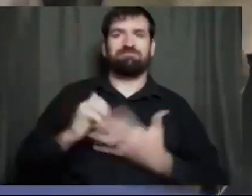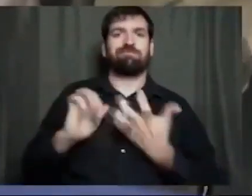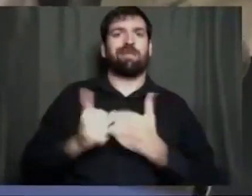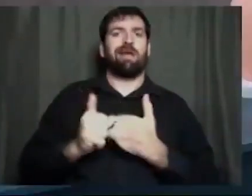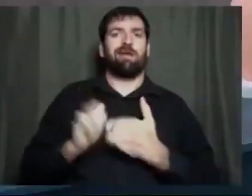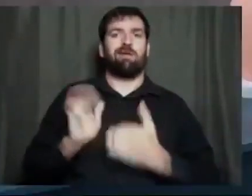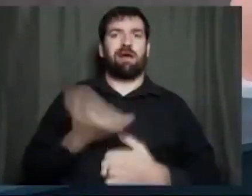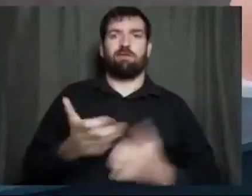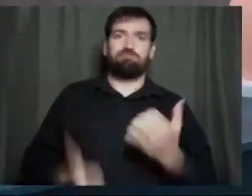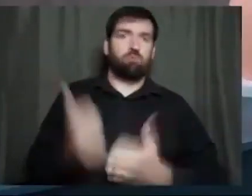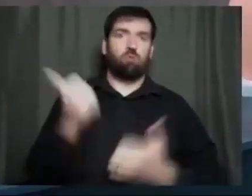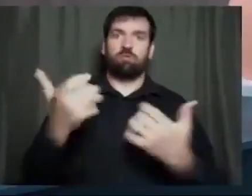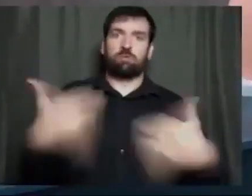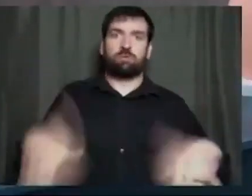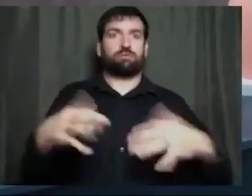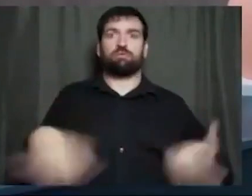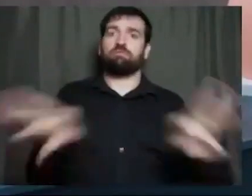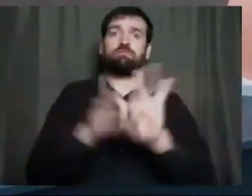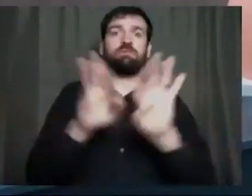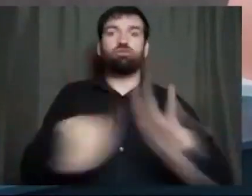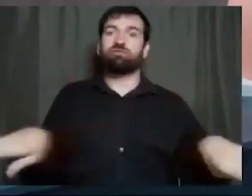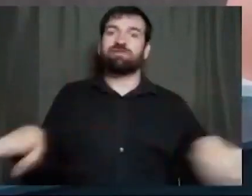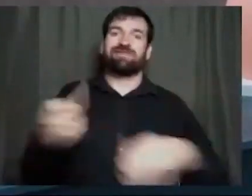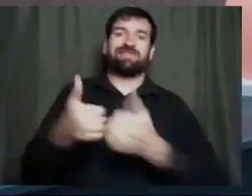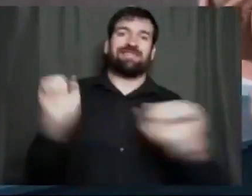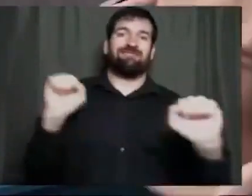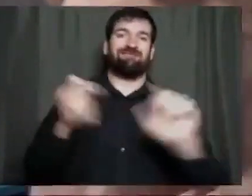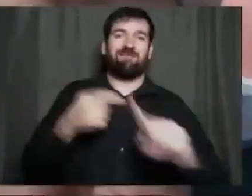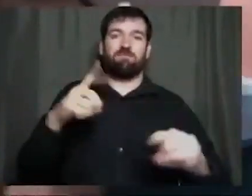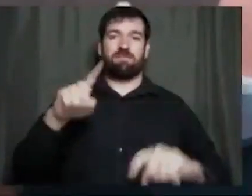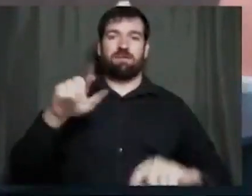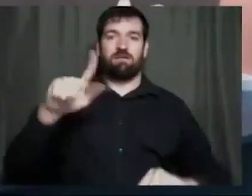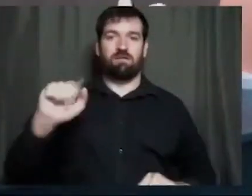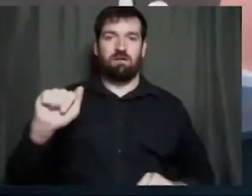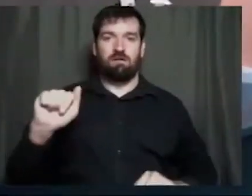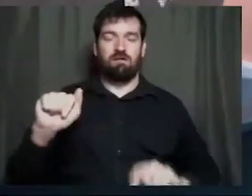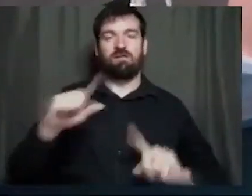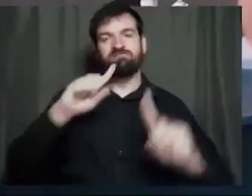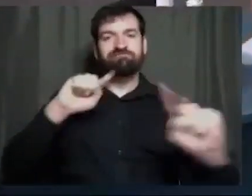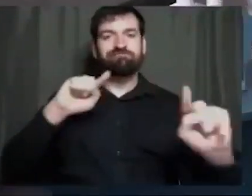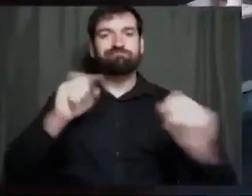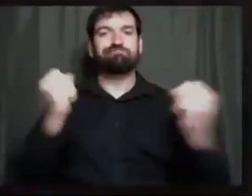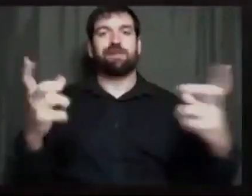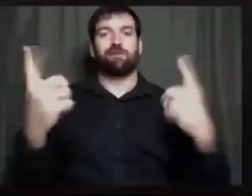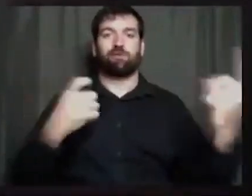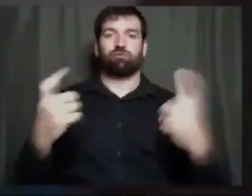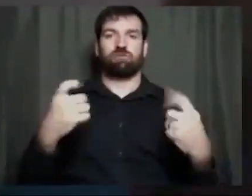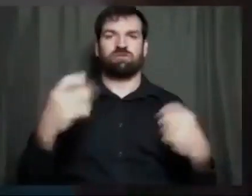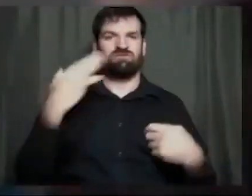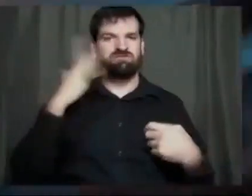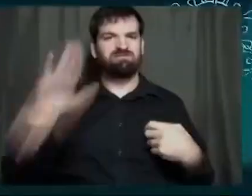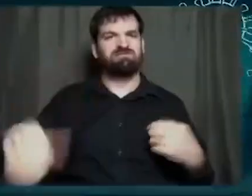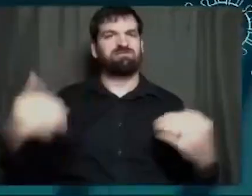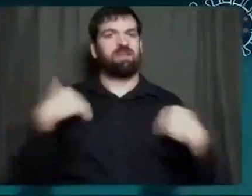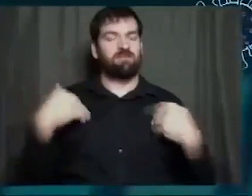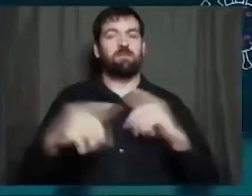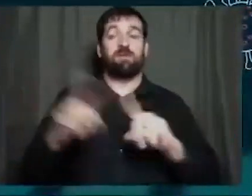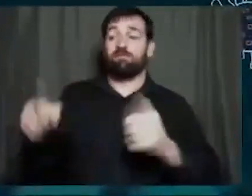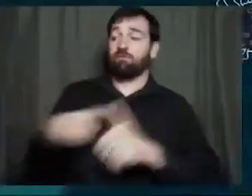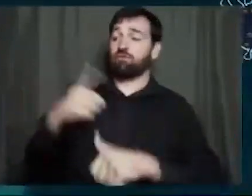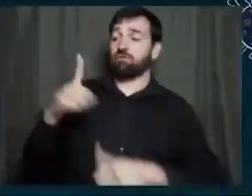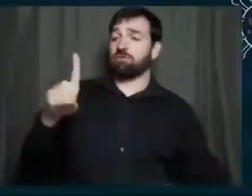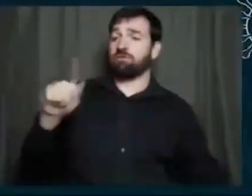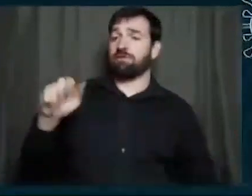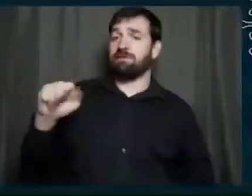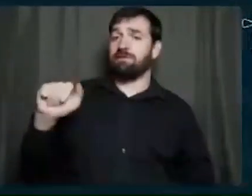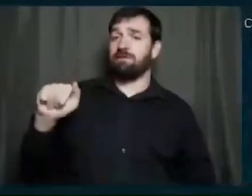children safe from Delta and answer all sorts of good questions for us today that I know many of you have. But first, Dr. Dana Hawkinson joins us with the numbers. Good